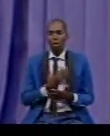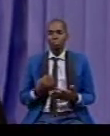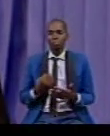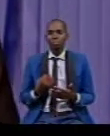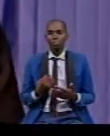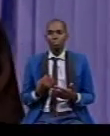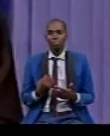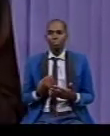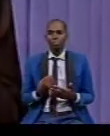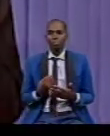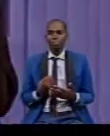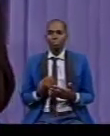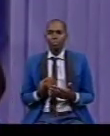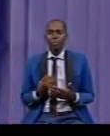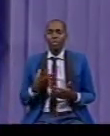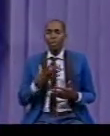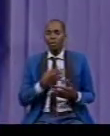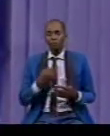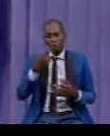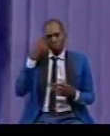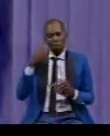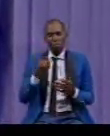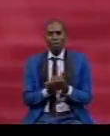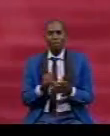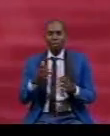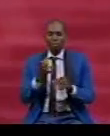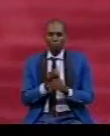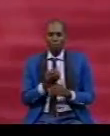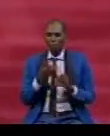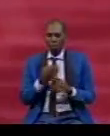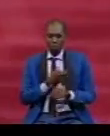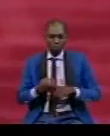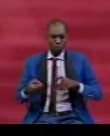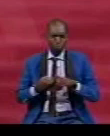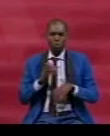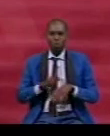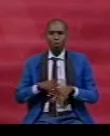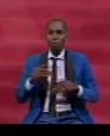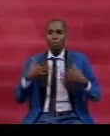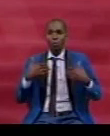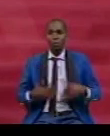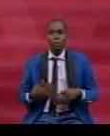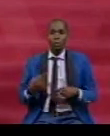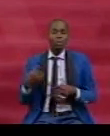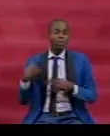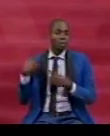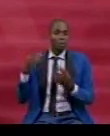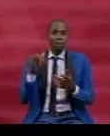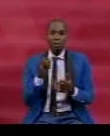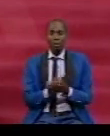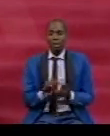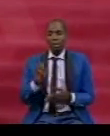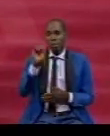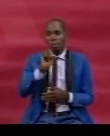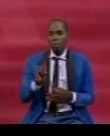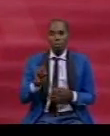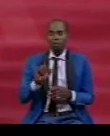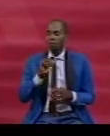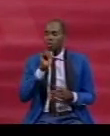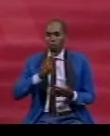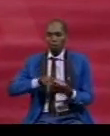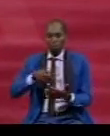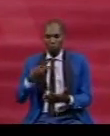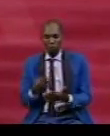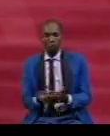the Savior, you quit what he hates, you give up what he hates, and you come